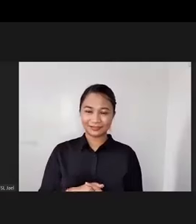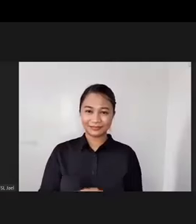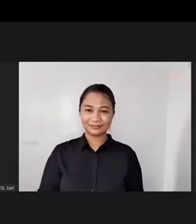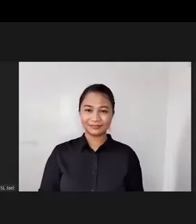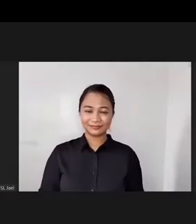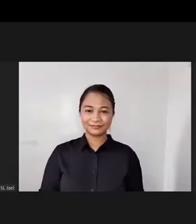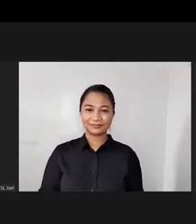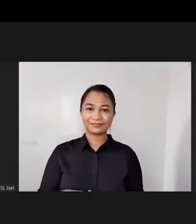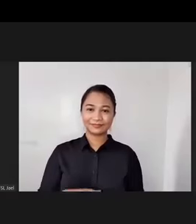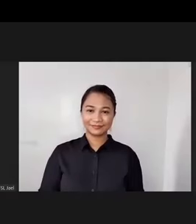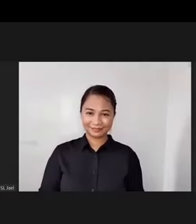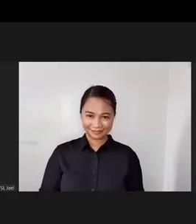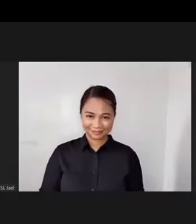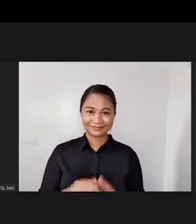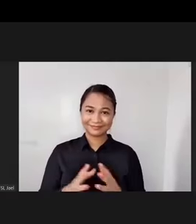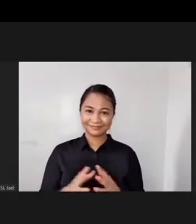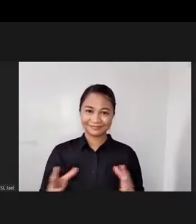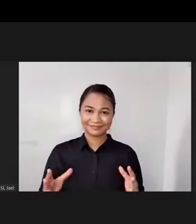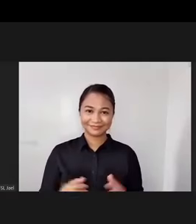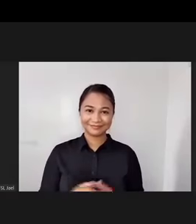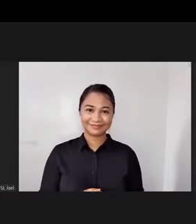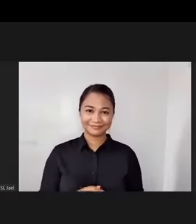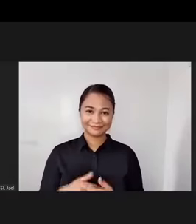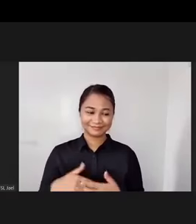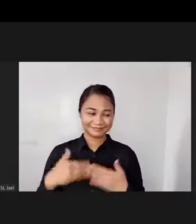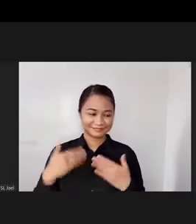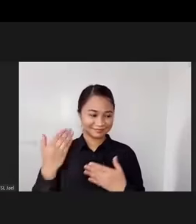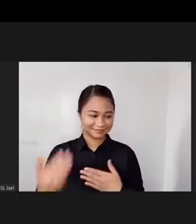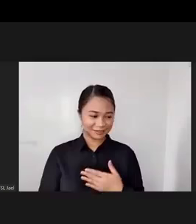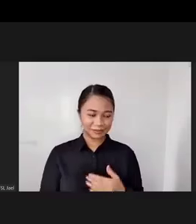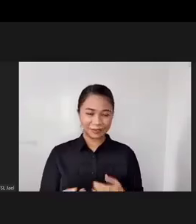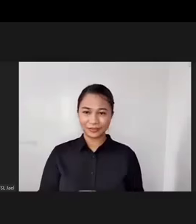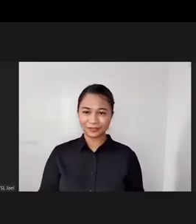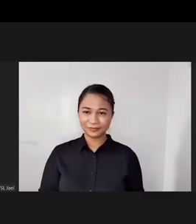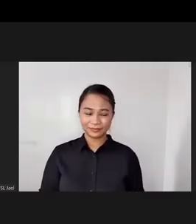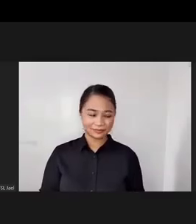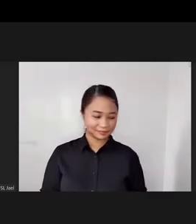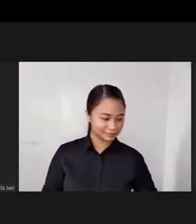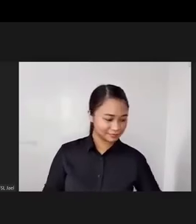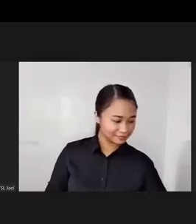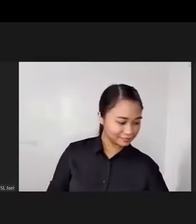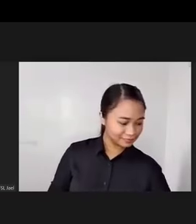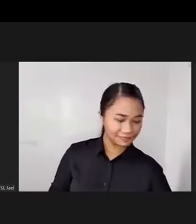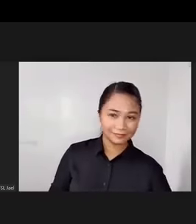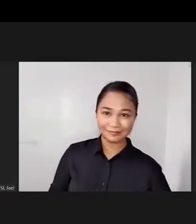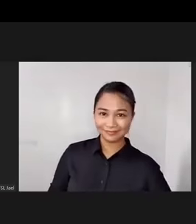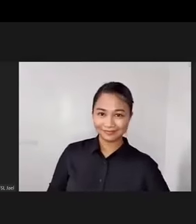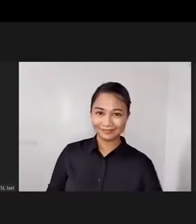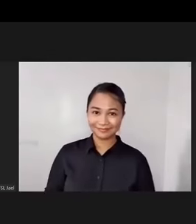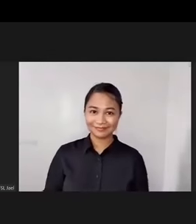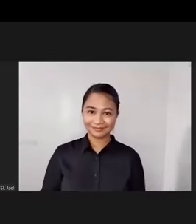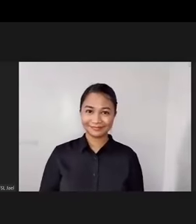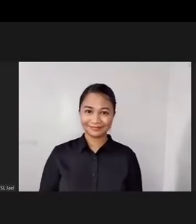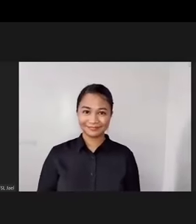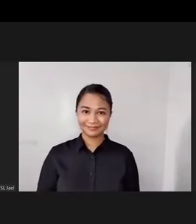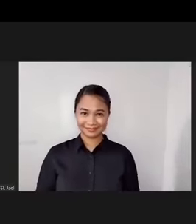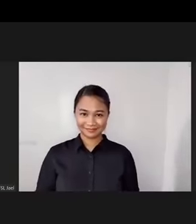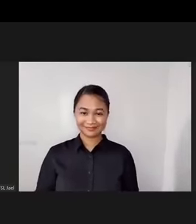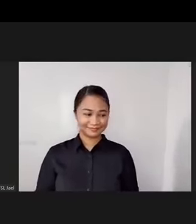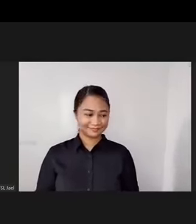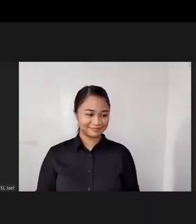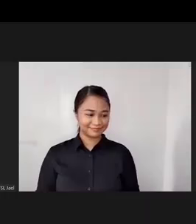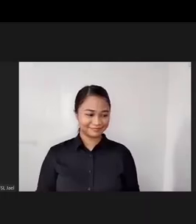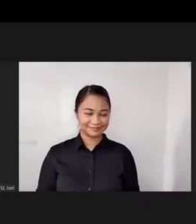our plenary. Let's see, sinong nagpadala ng mga questions? Maybe I should start, I guess, with my own